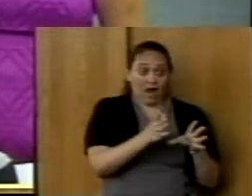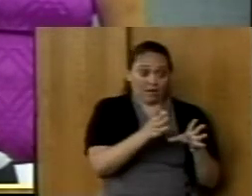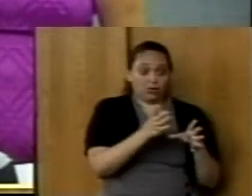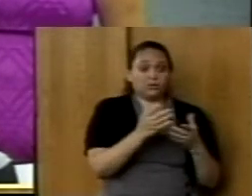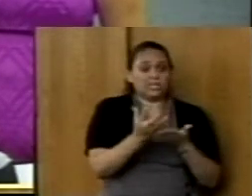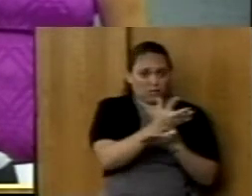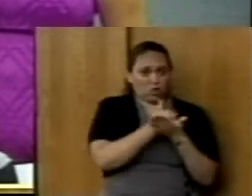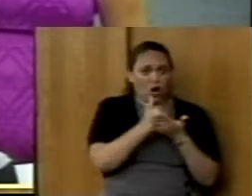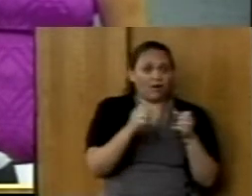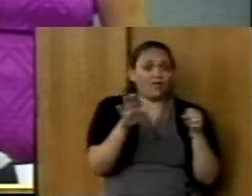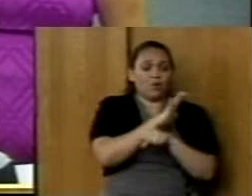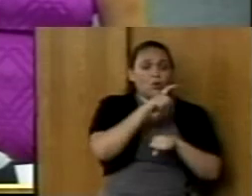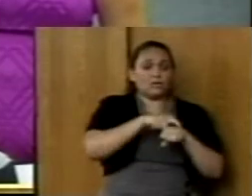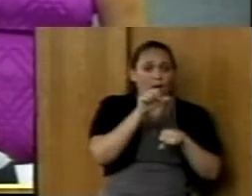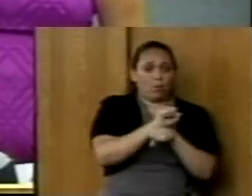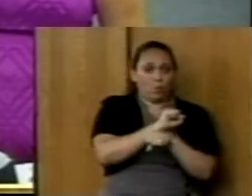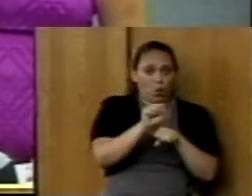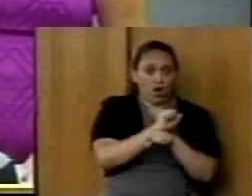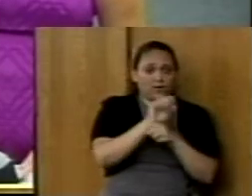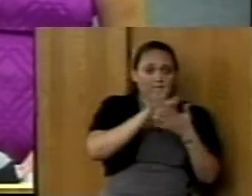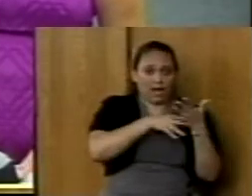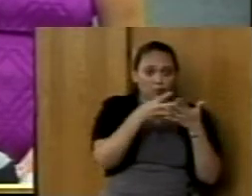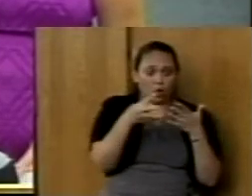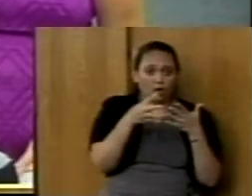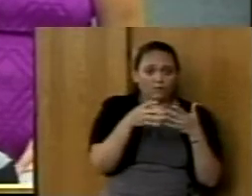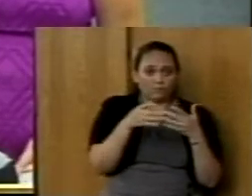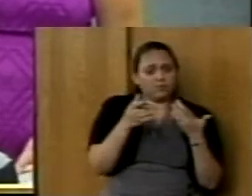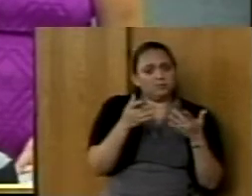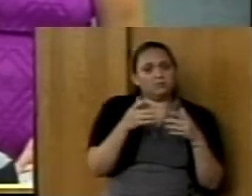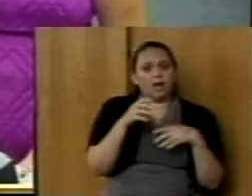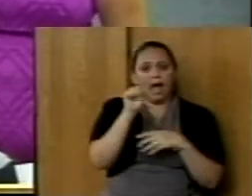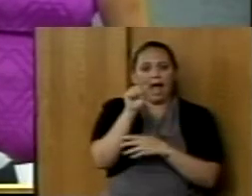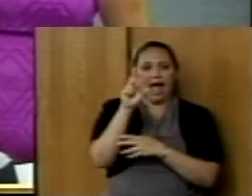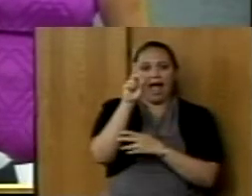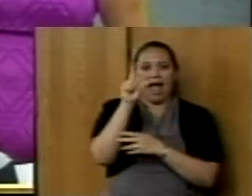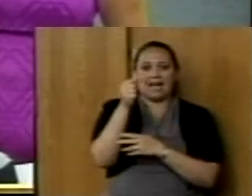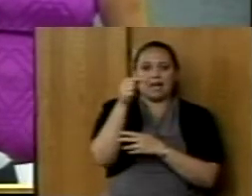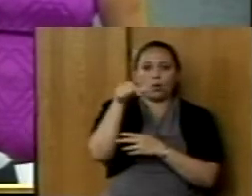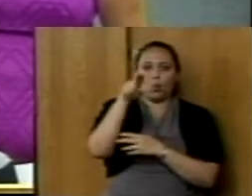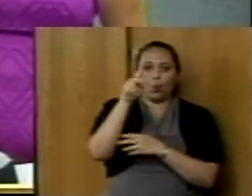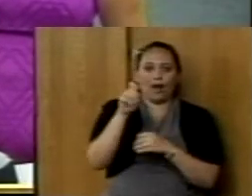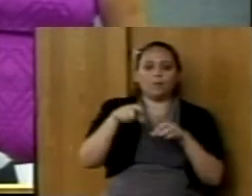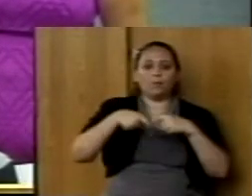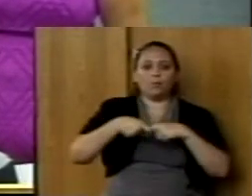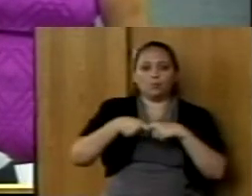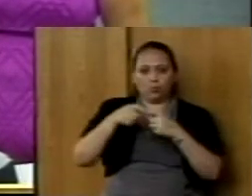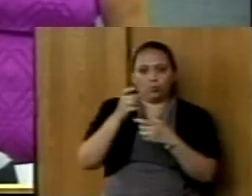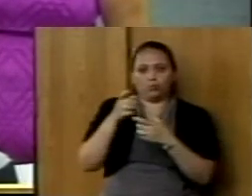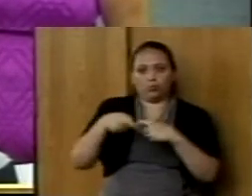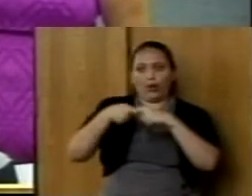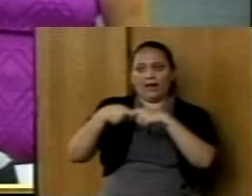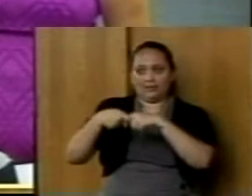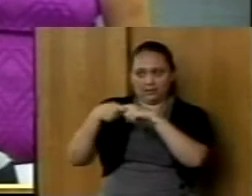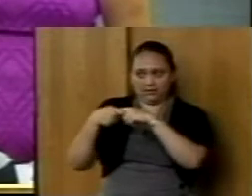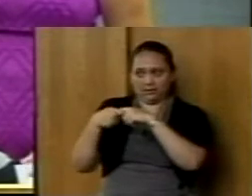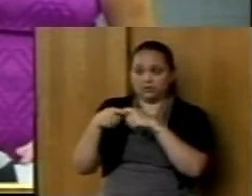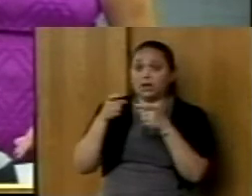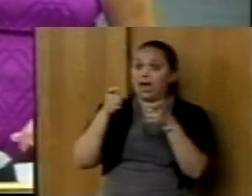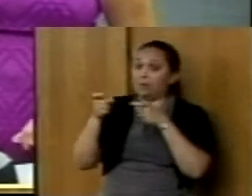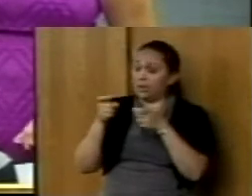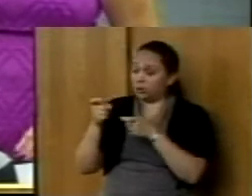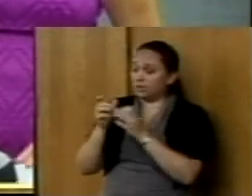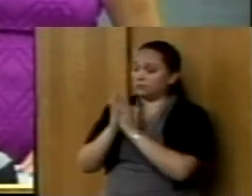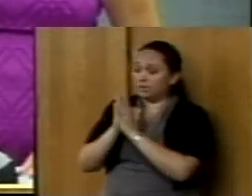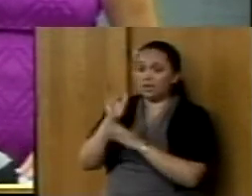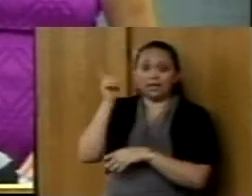work schedule, adequate breaks, and an open ear on behalf of BISD administration to listen and respond to